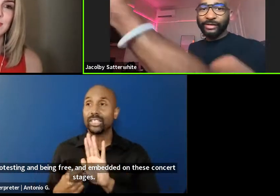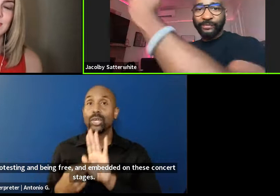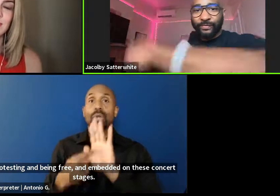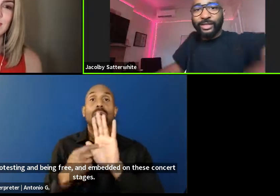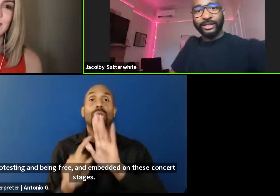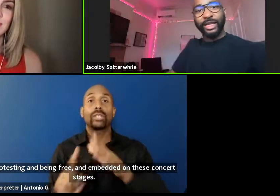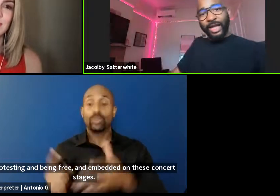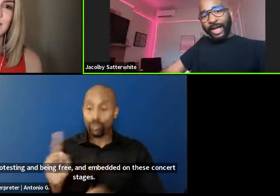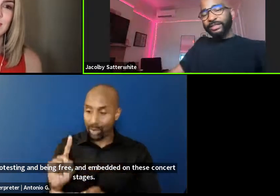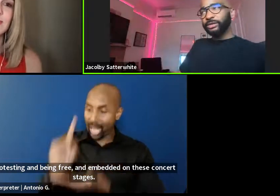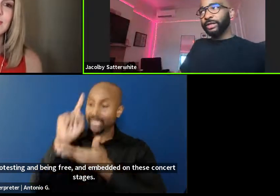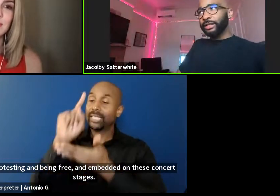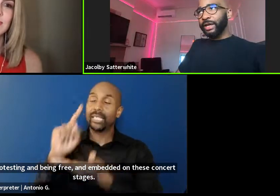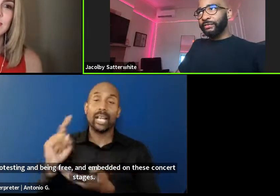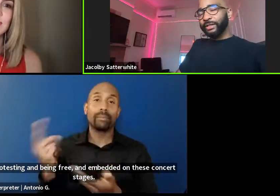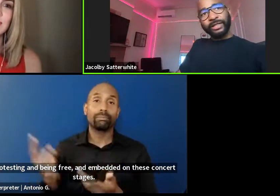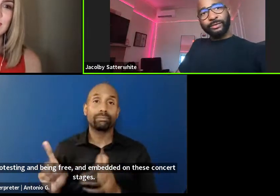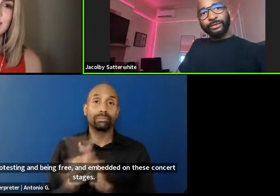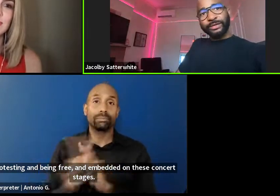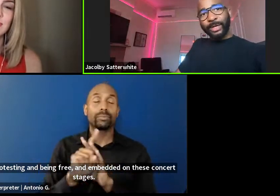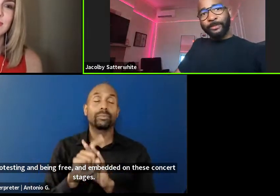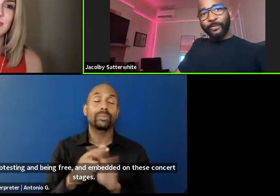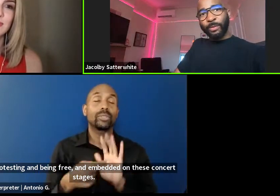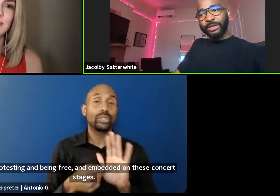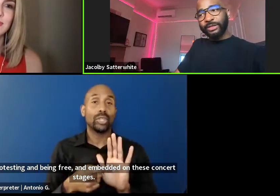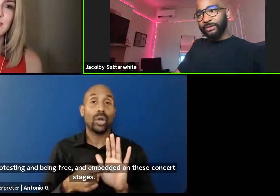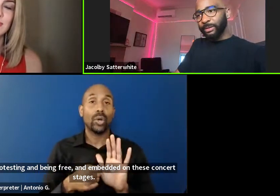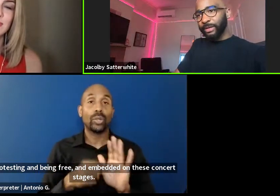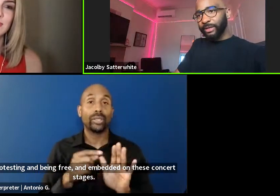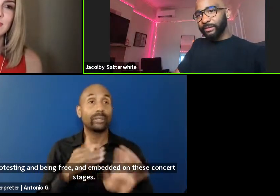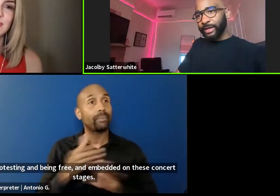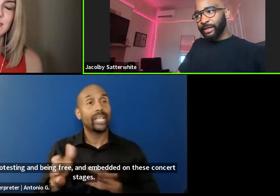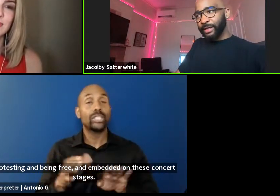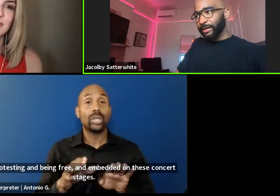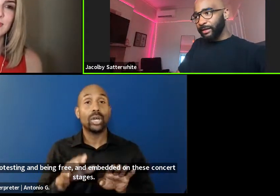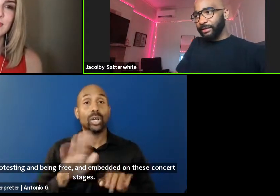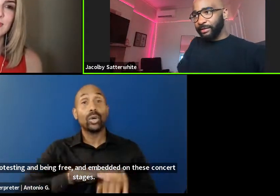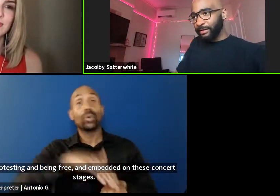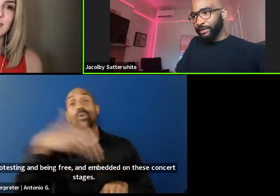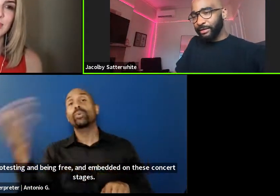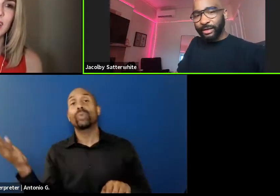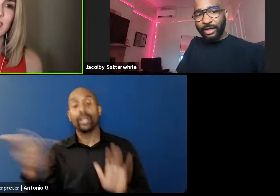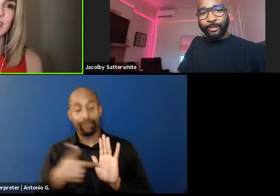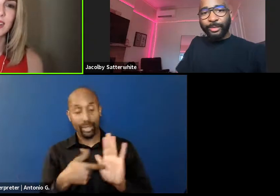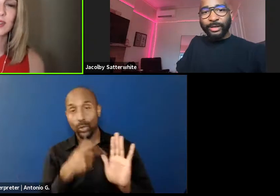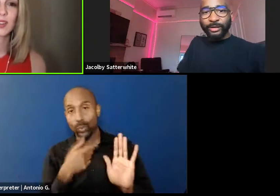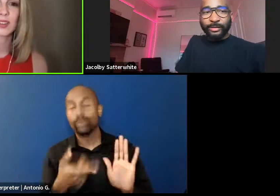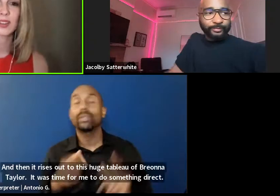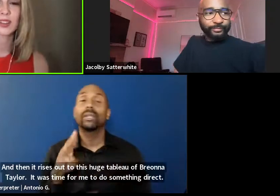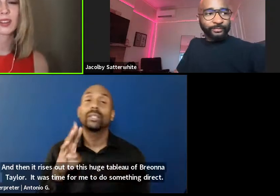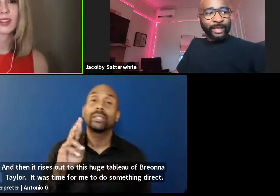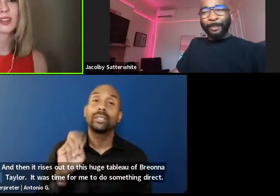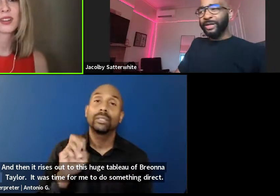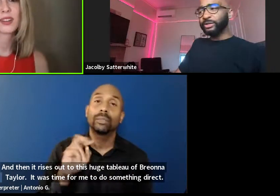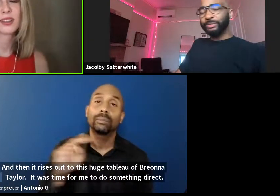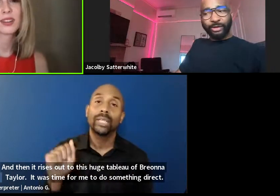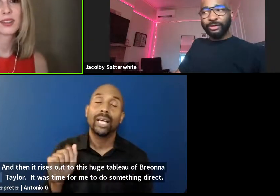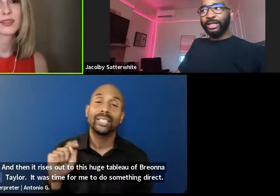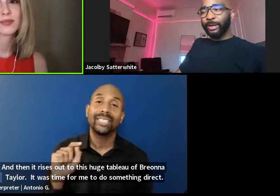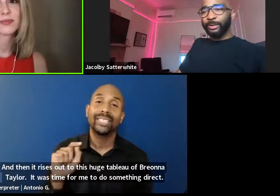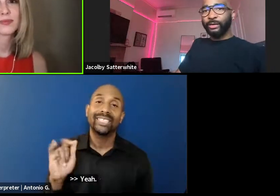it's about that. I felt like it was time for me to do something direct like that. Yeah.